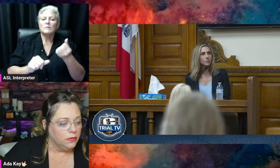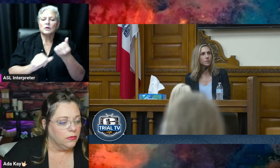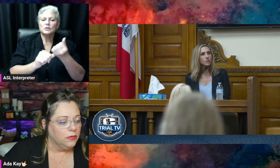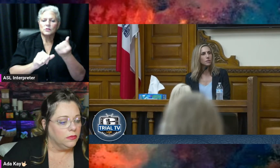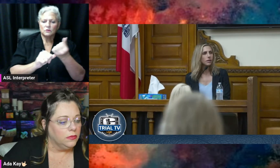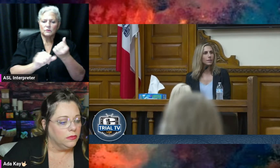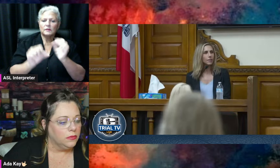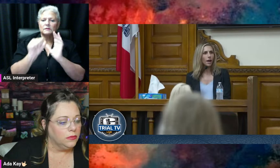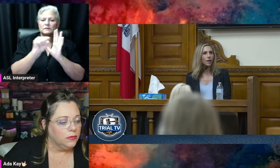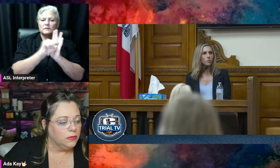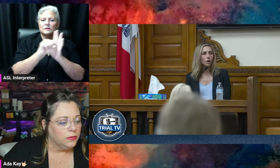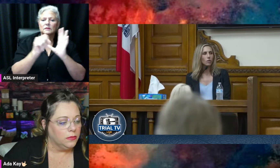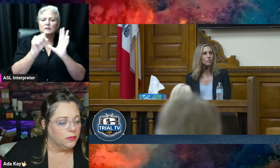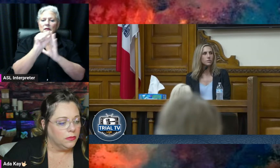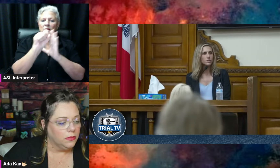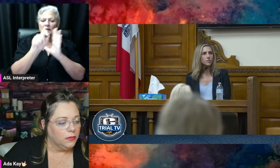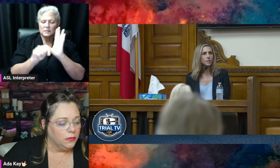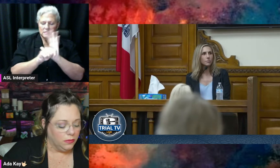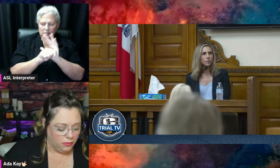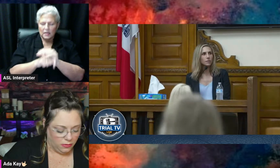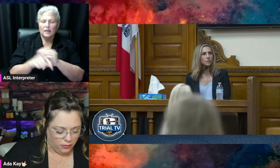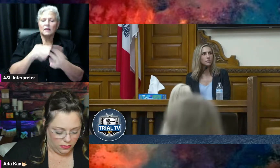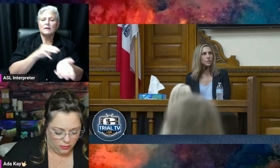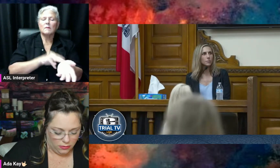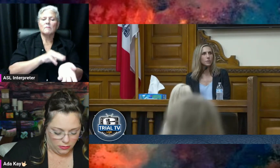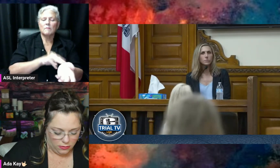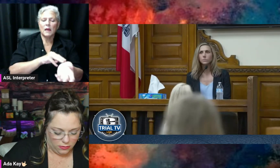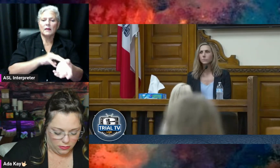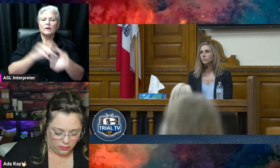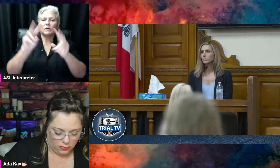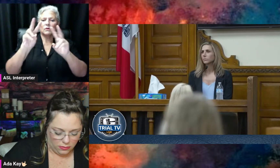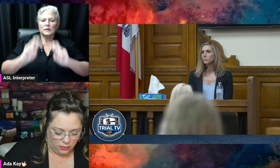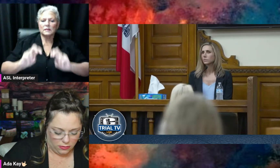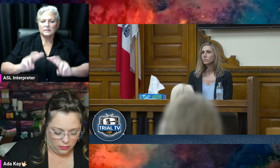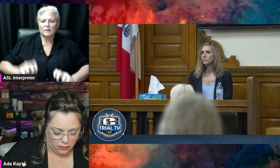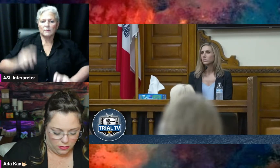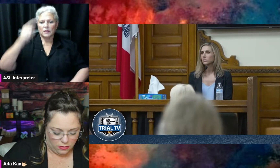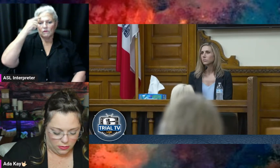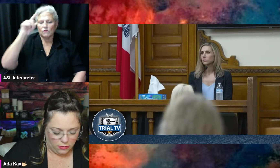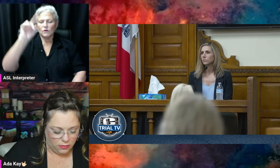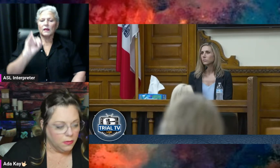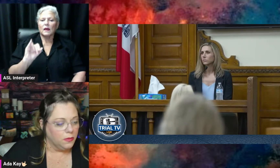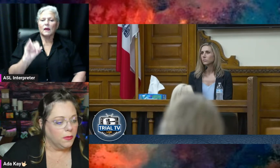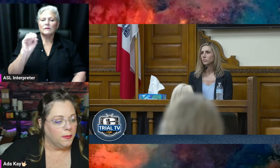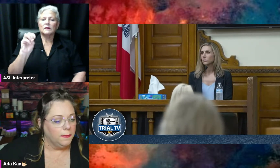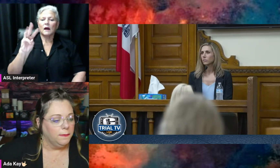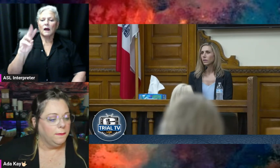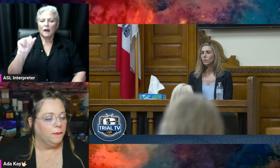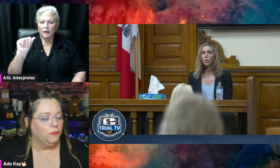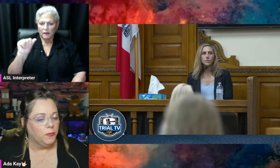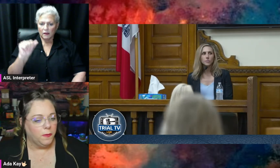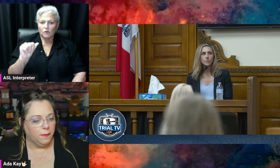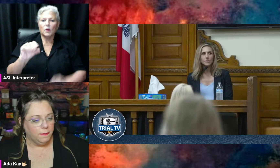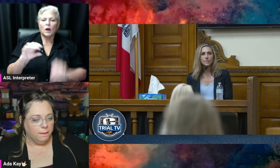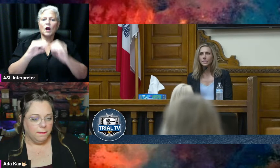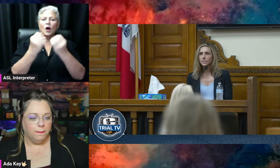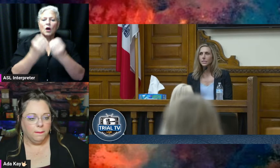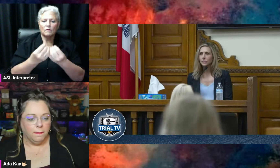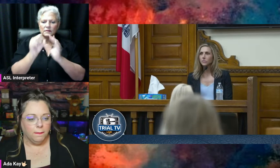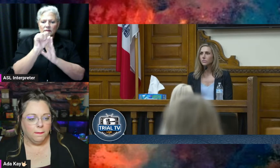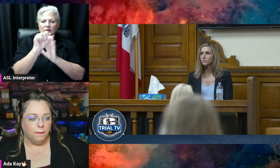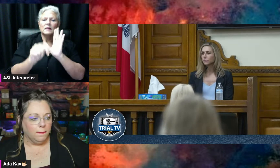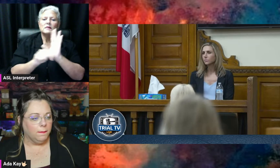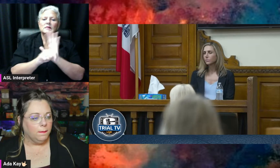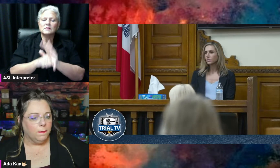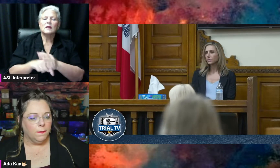medical examiner at the Iowa office of the state medical examiner. How long have you held that position? Approximately